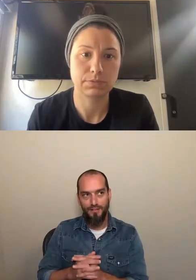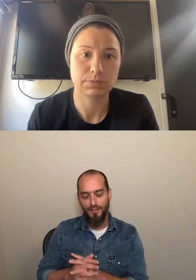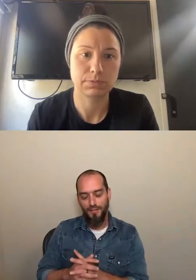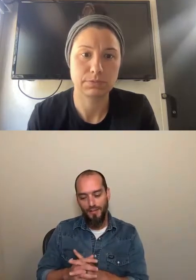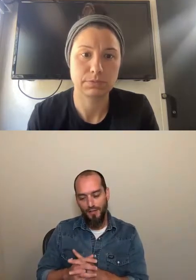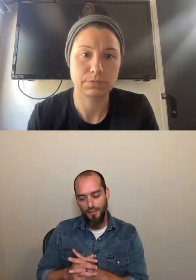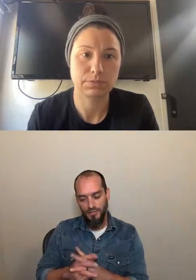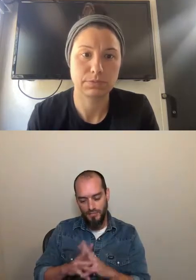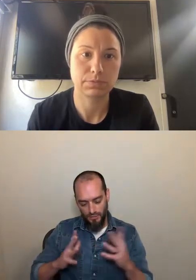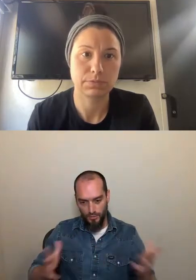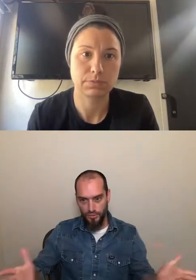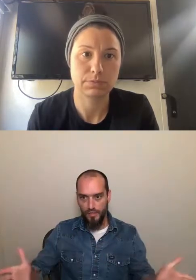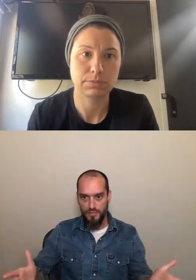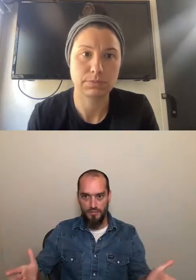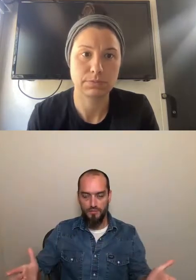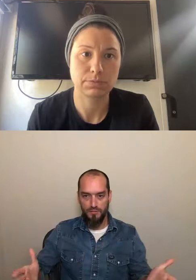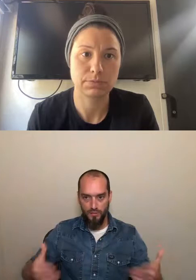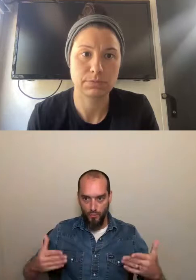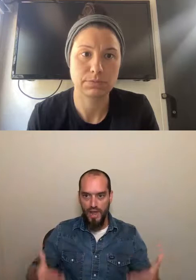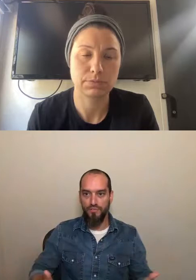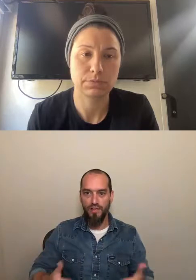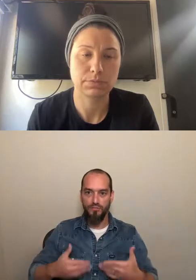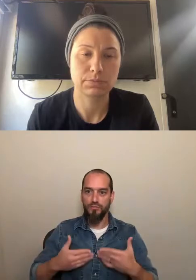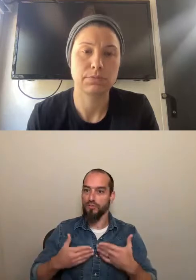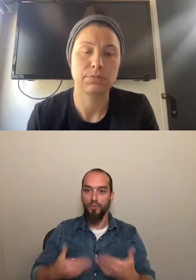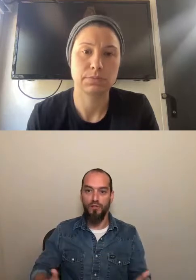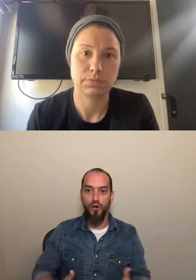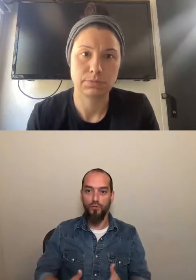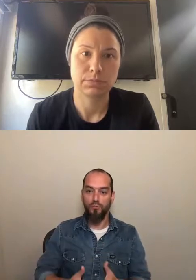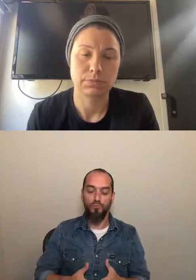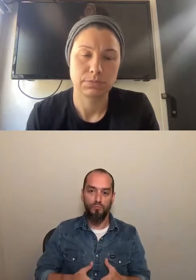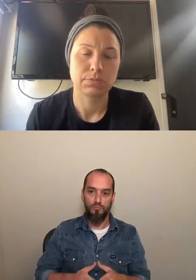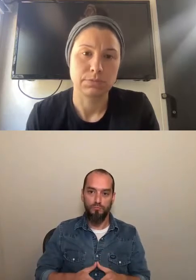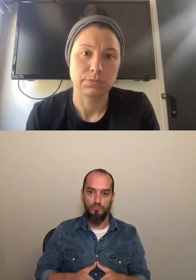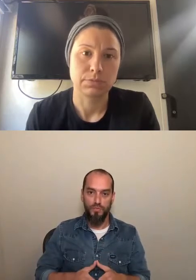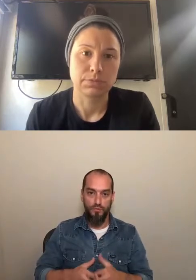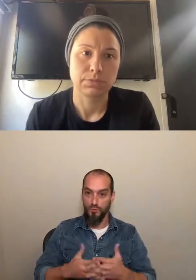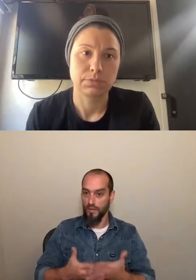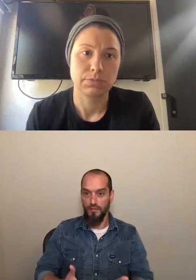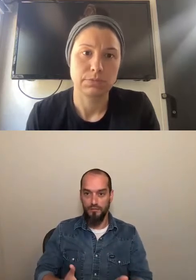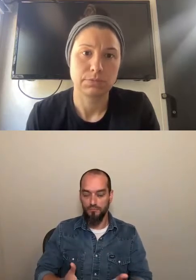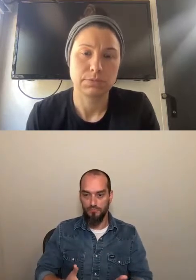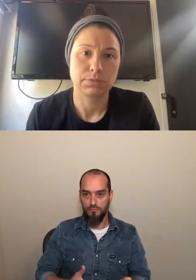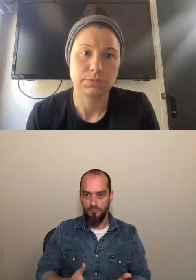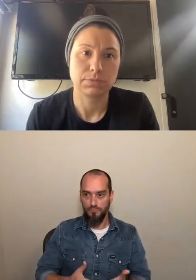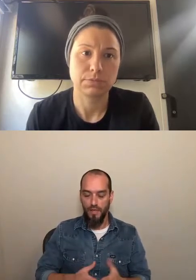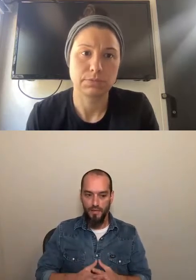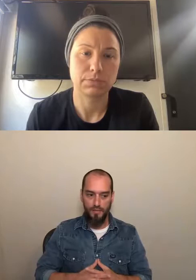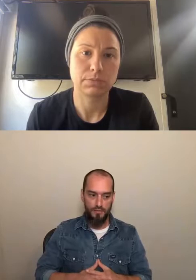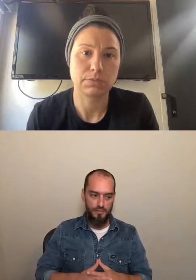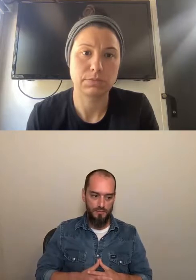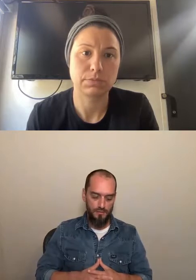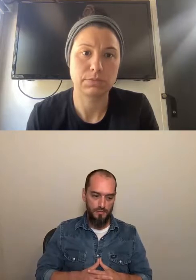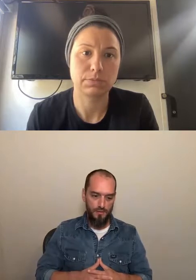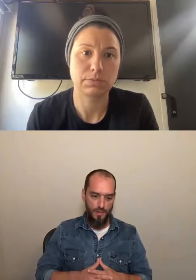that. She said, just go get your license so that we have the answer, so that we know. And so that's what I did.